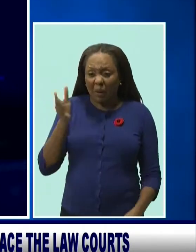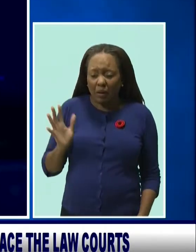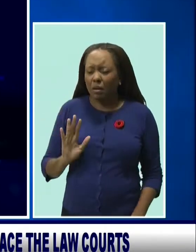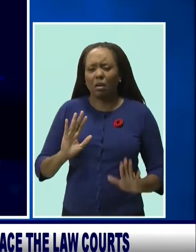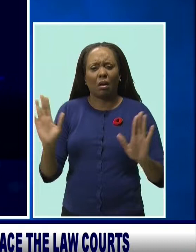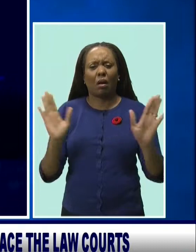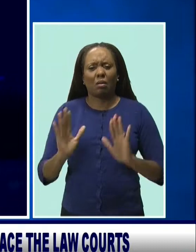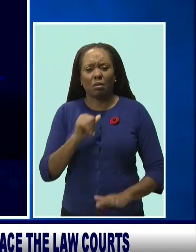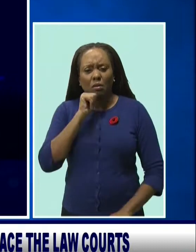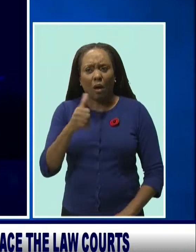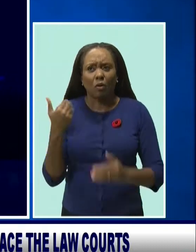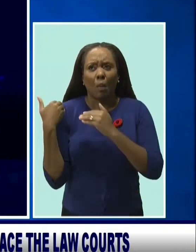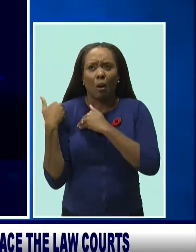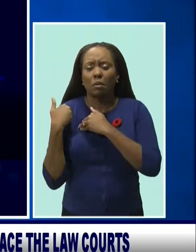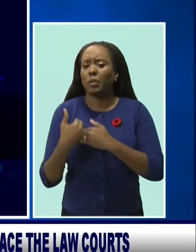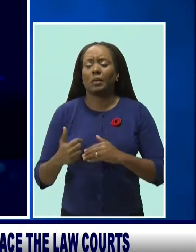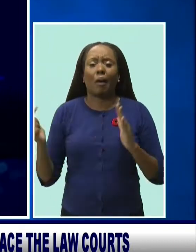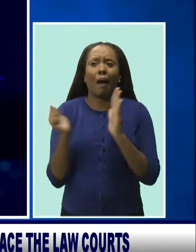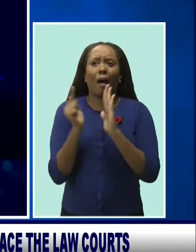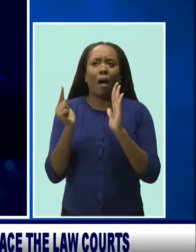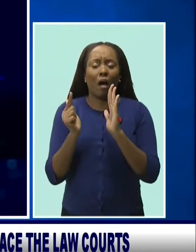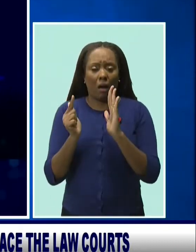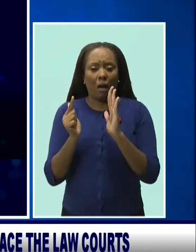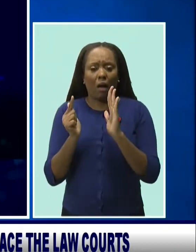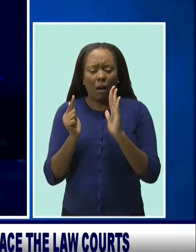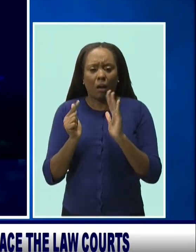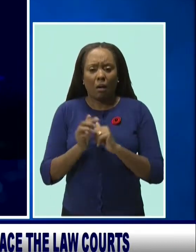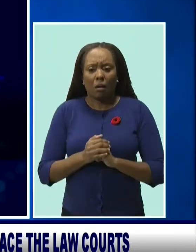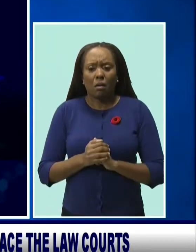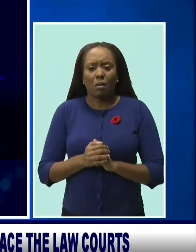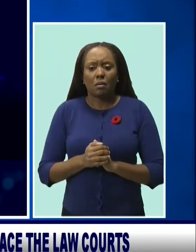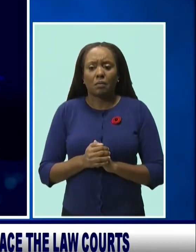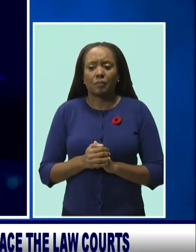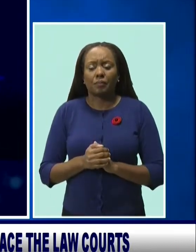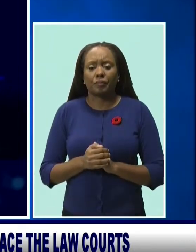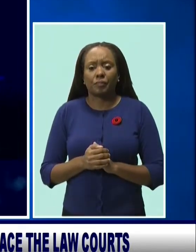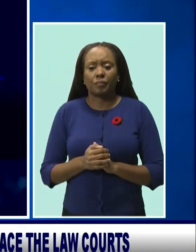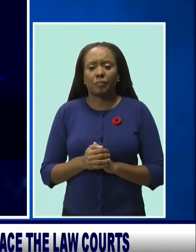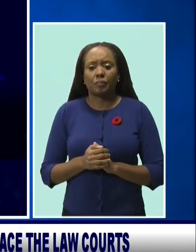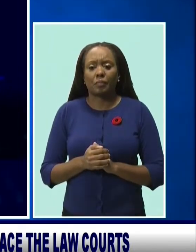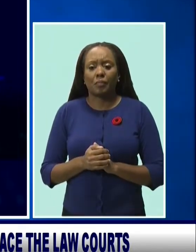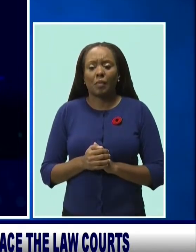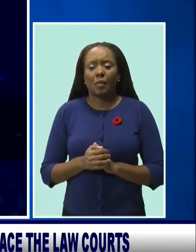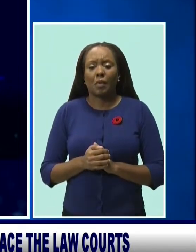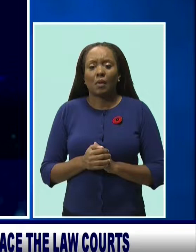is absolutely unlawful. And where necessary, the harshest